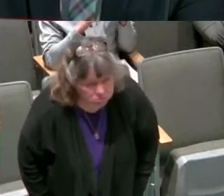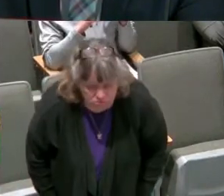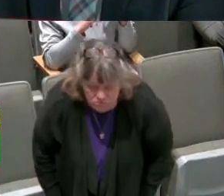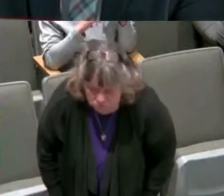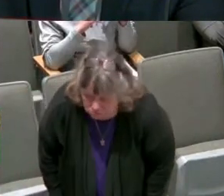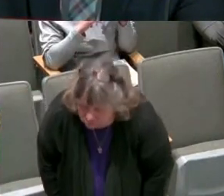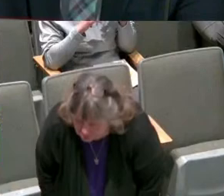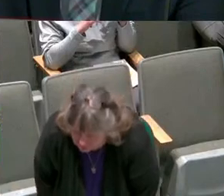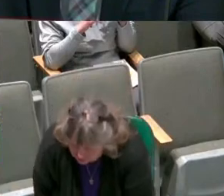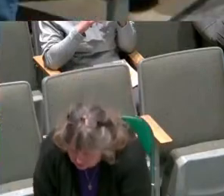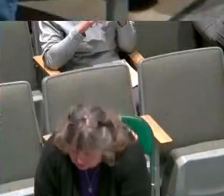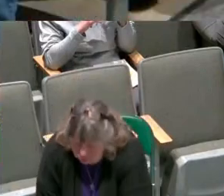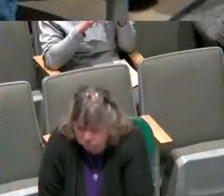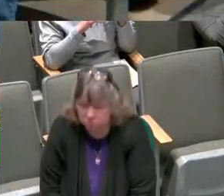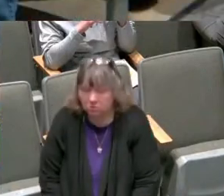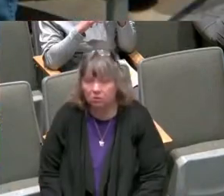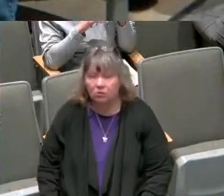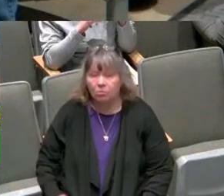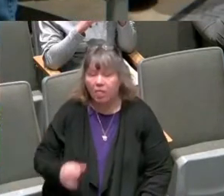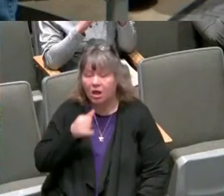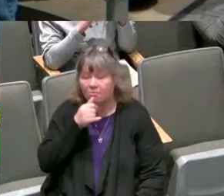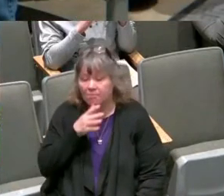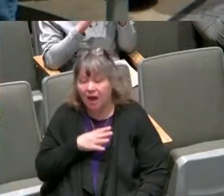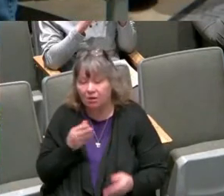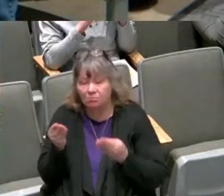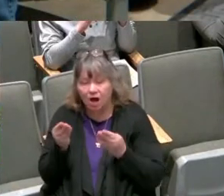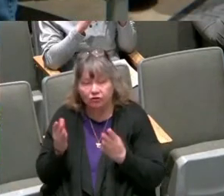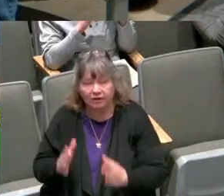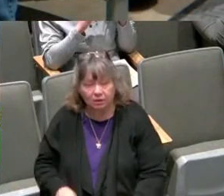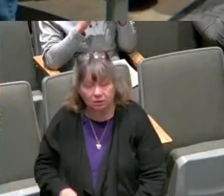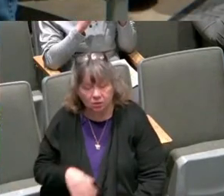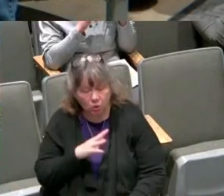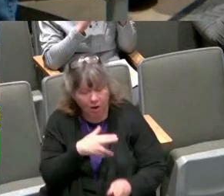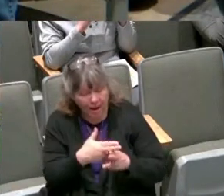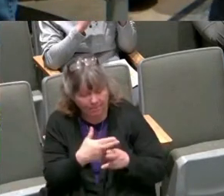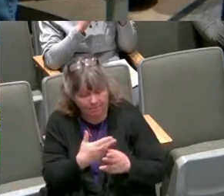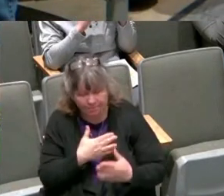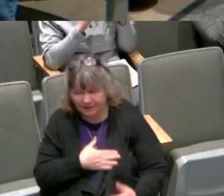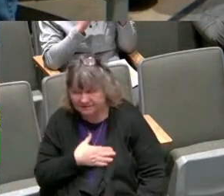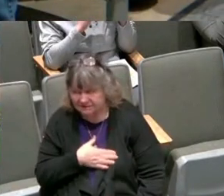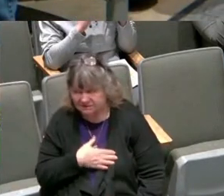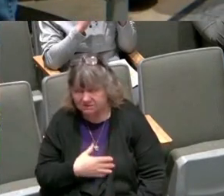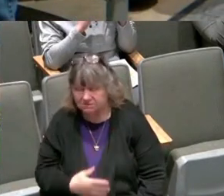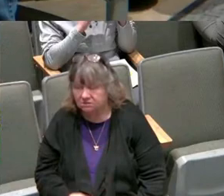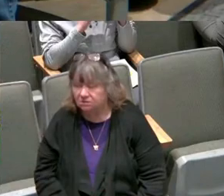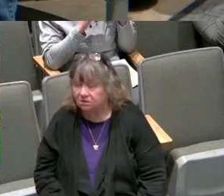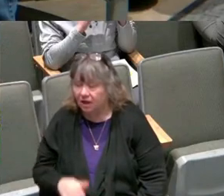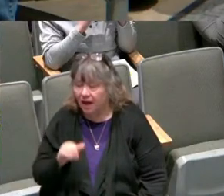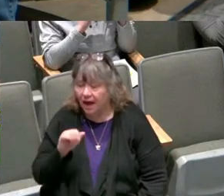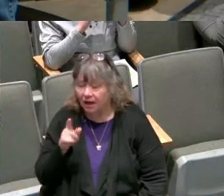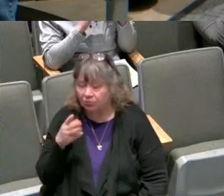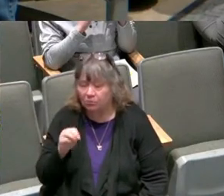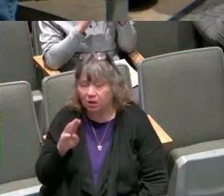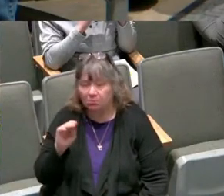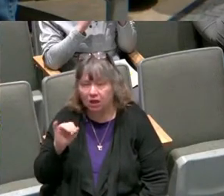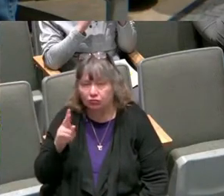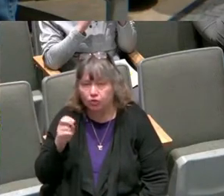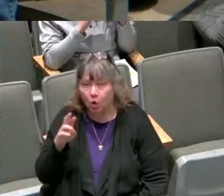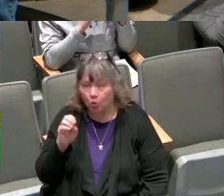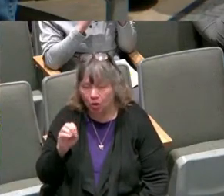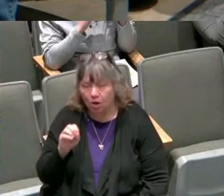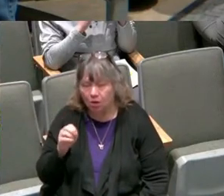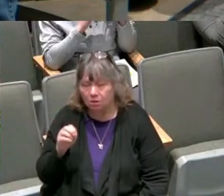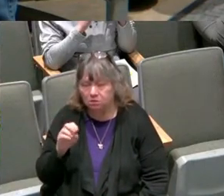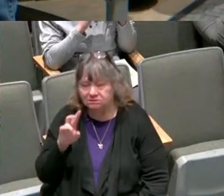Adam yes Madam moderator my question sorry may you please introduce yourself with your Monroe 20 Holt Street here in